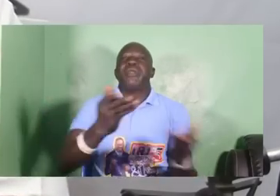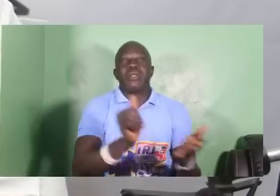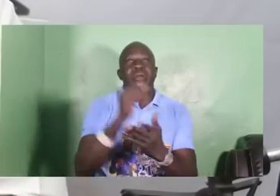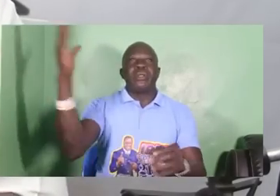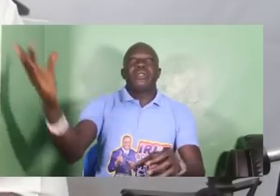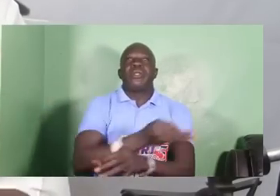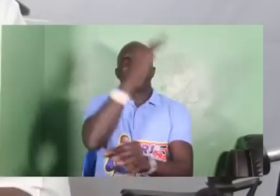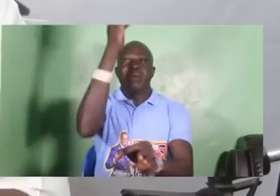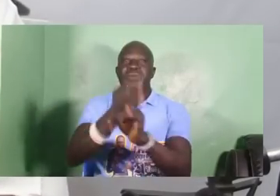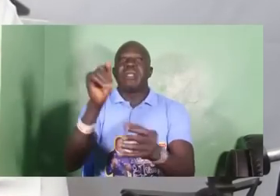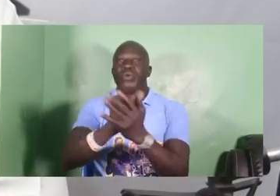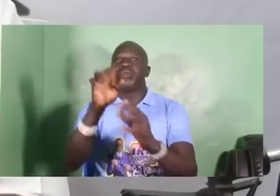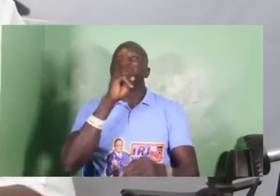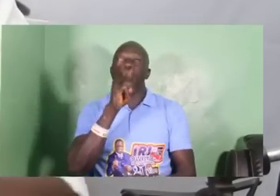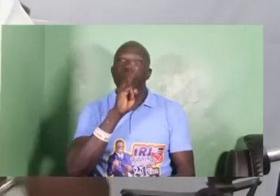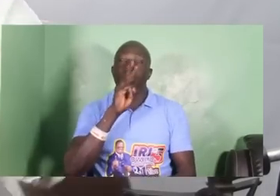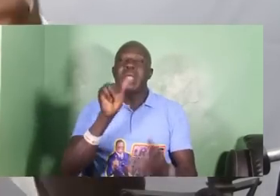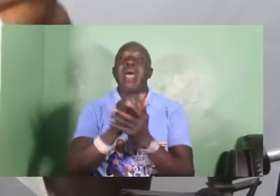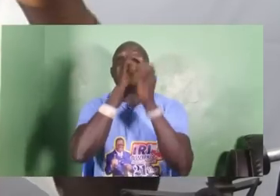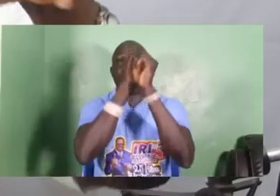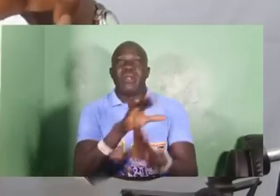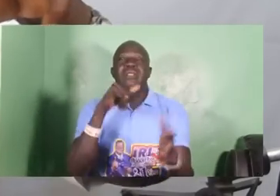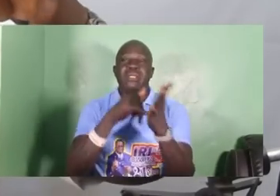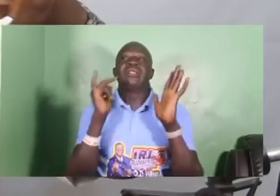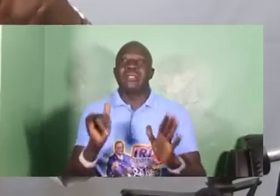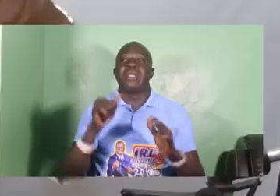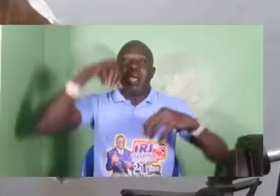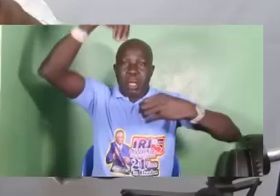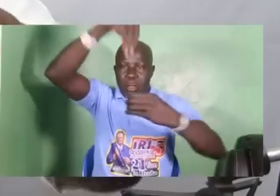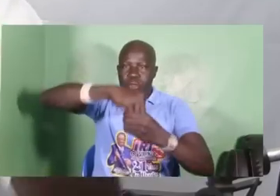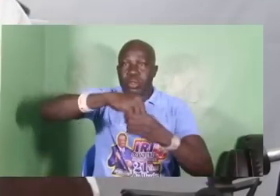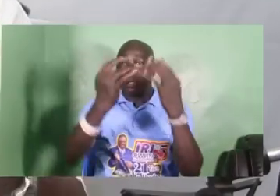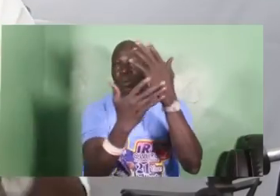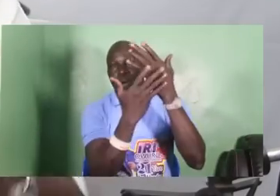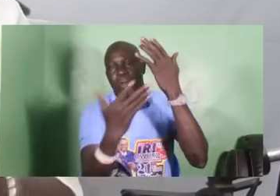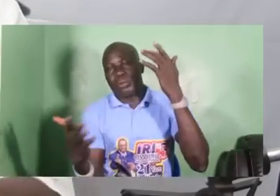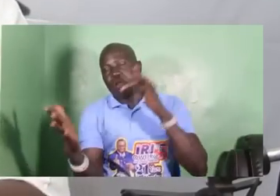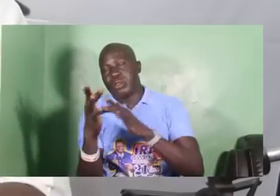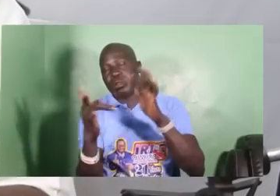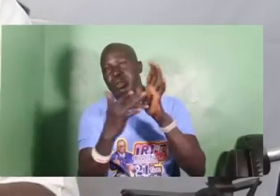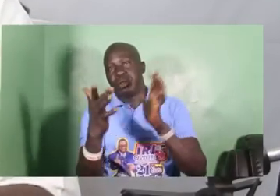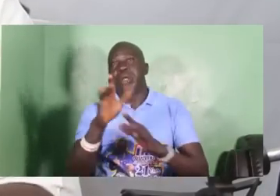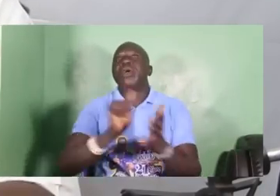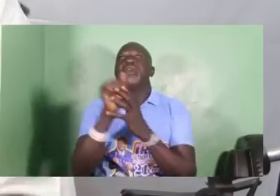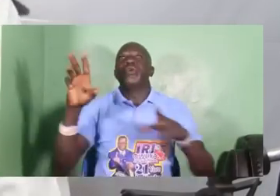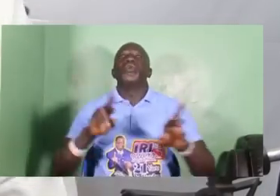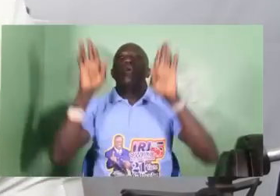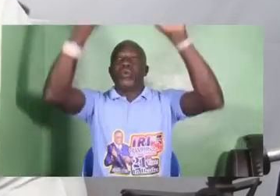Come out with that symbol of faith and that water. I bless it. I dip it into the blood of